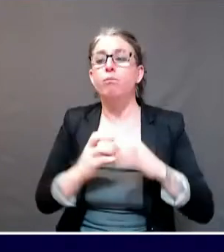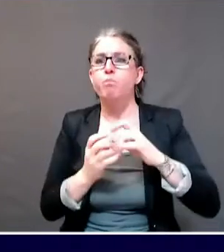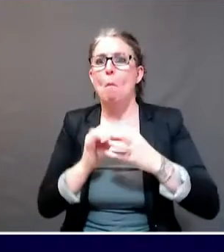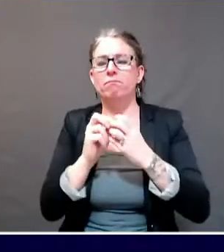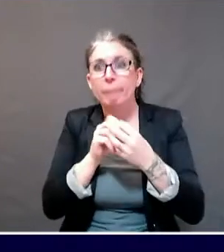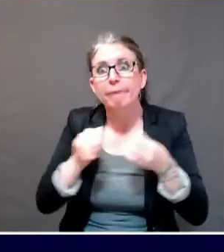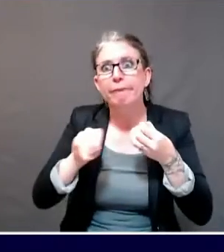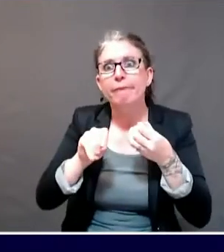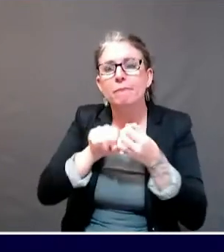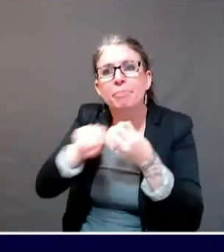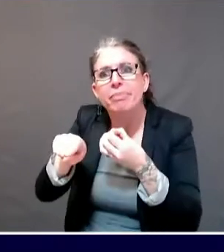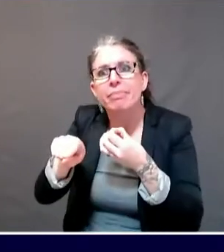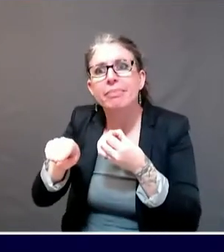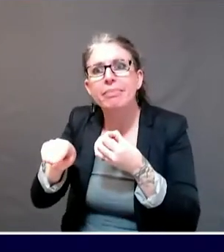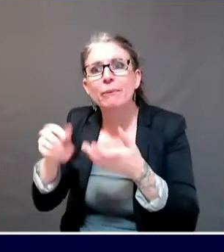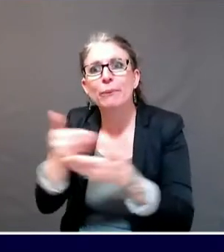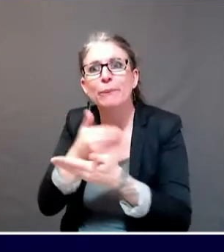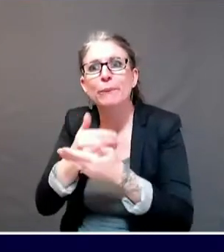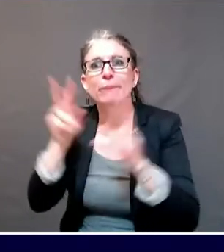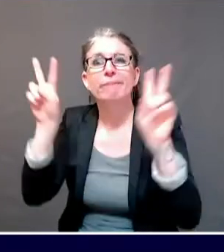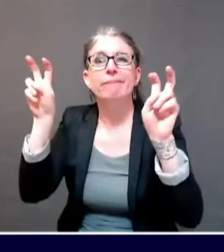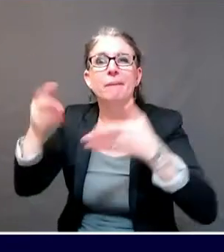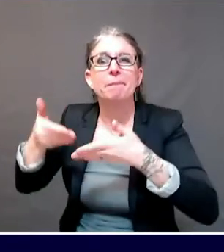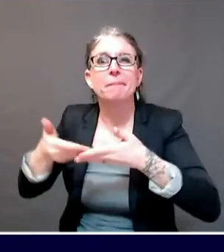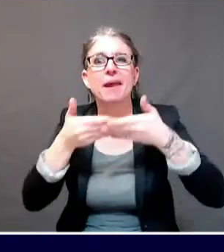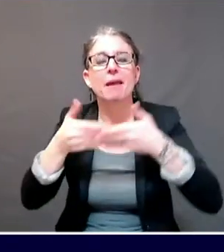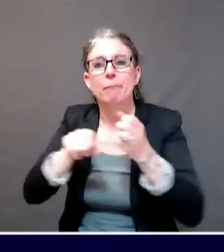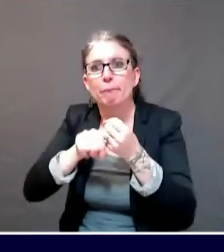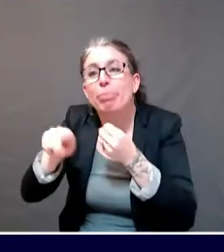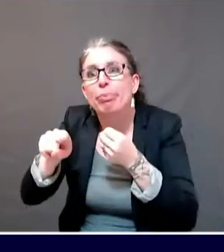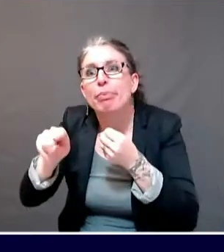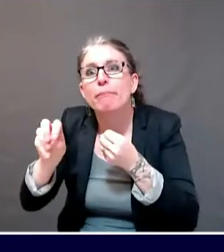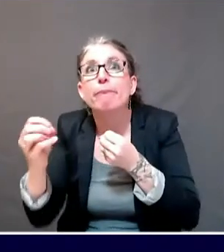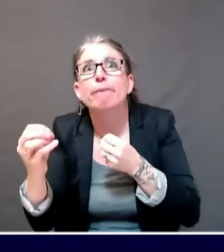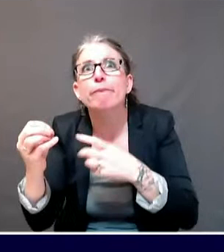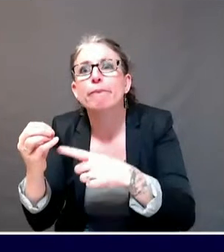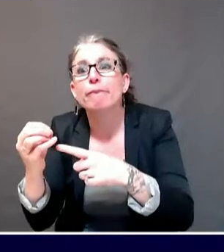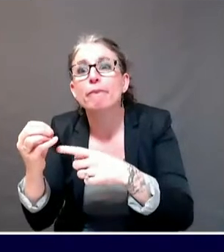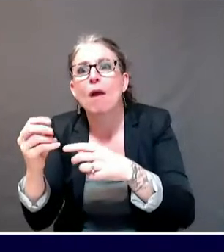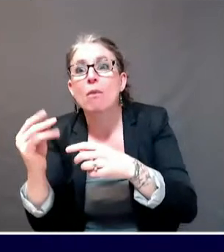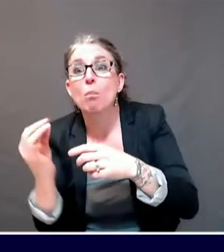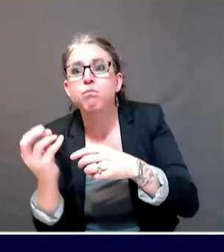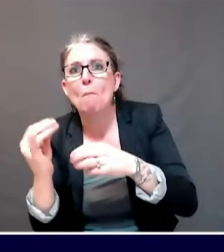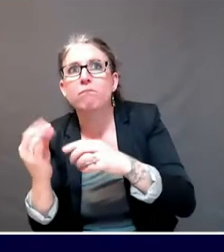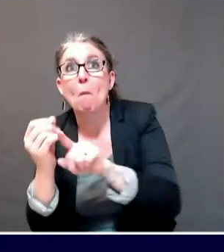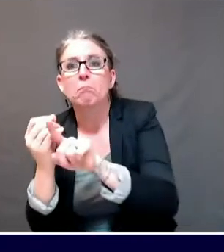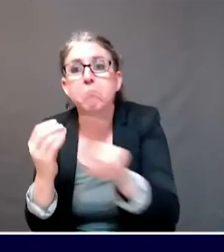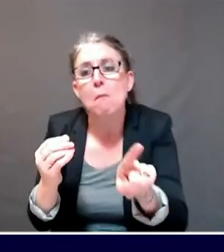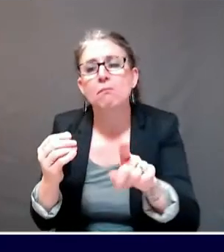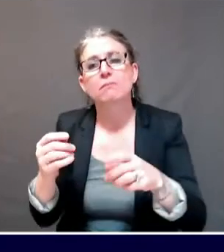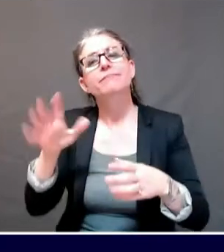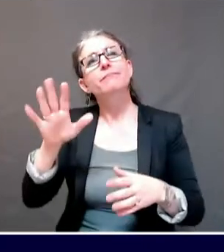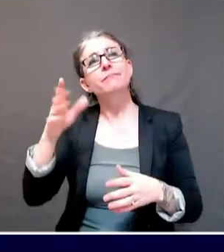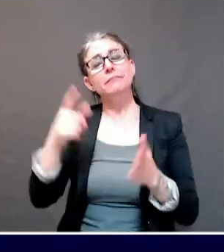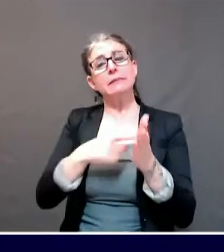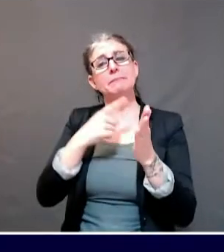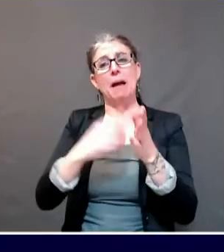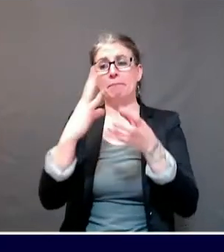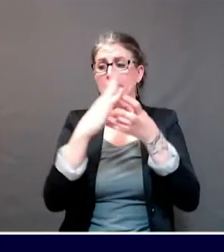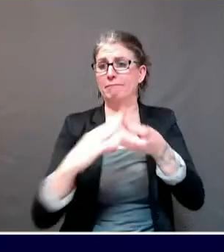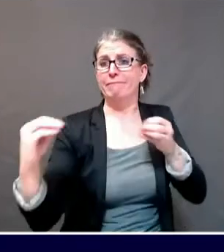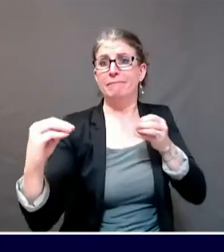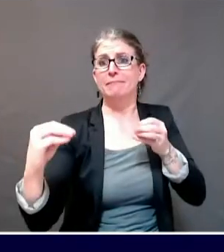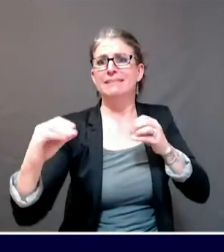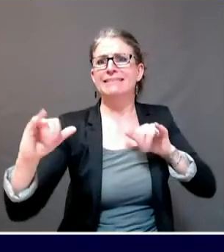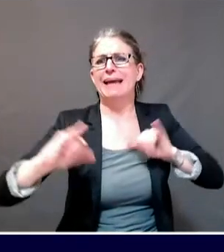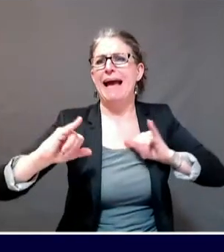how the virus behaves or affects us. But in recent weeks, at least one newly recognized